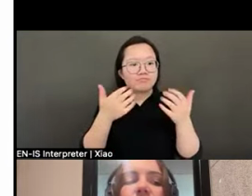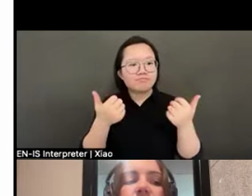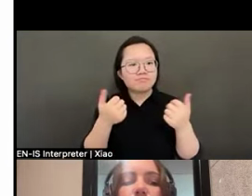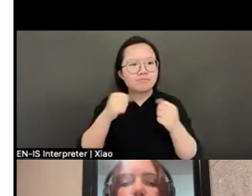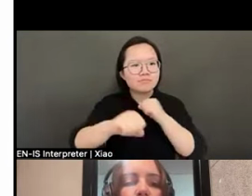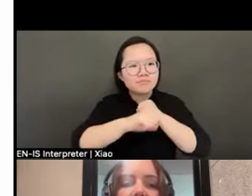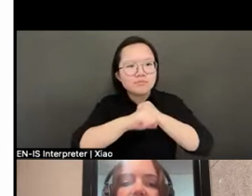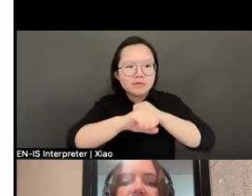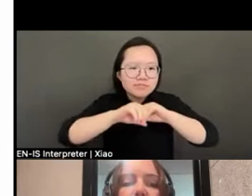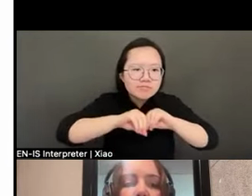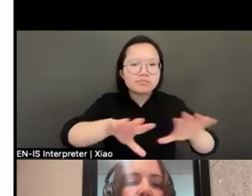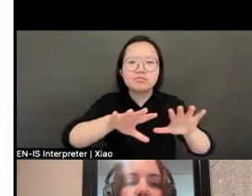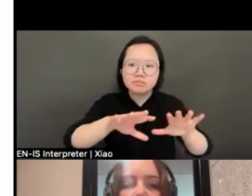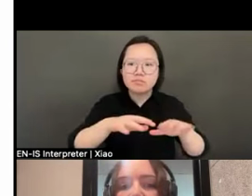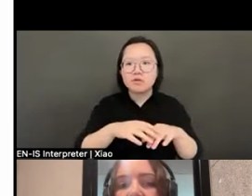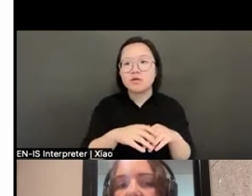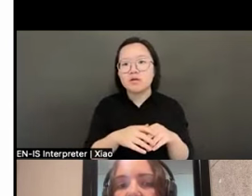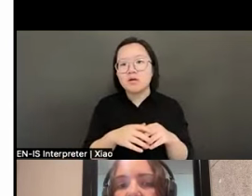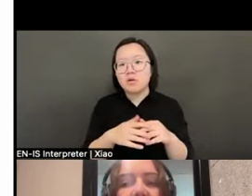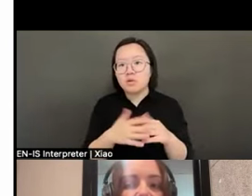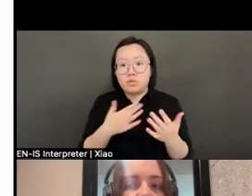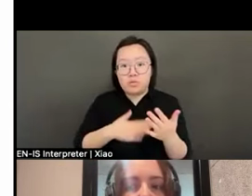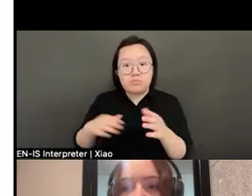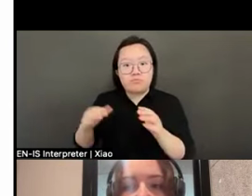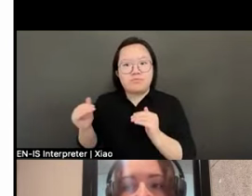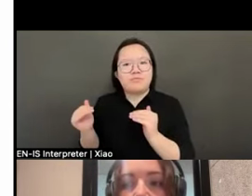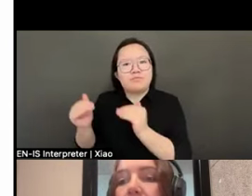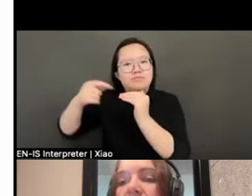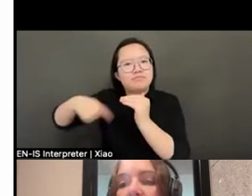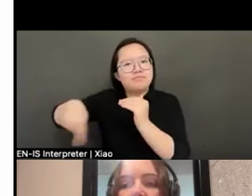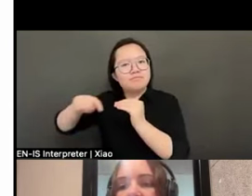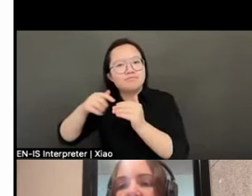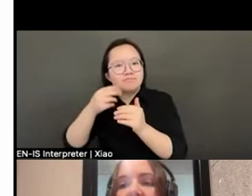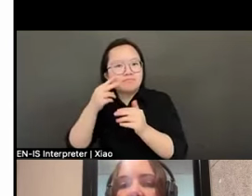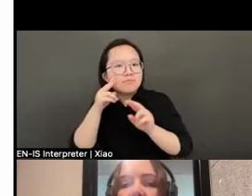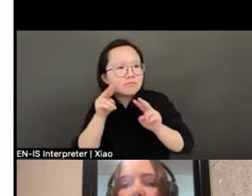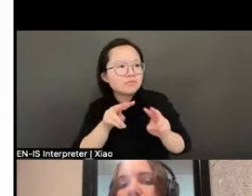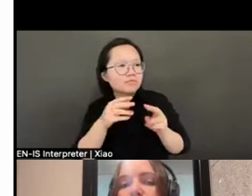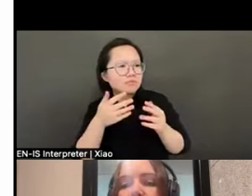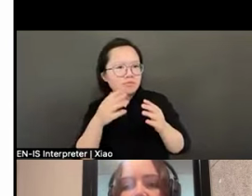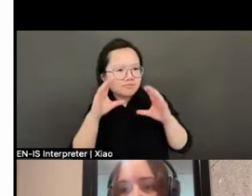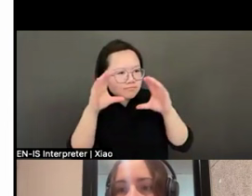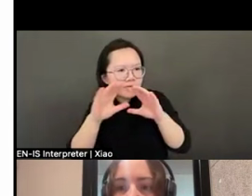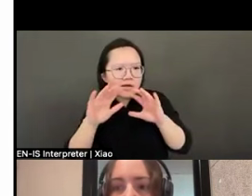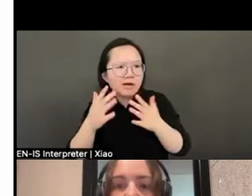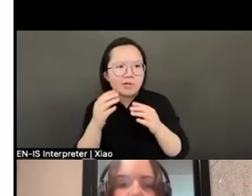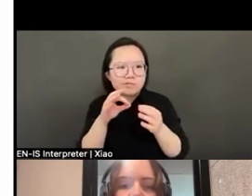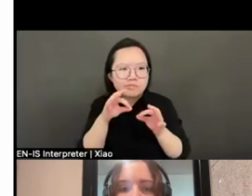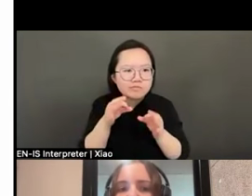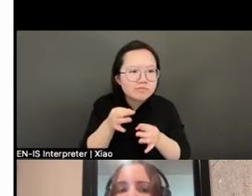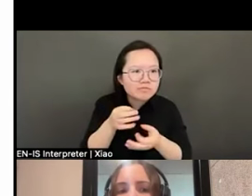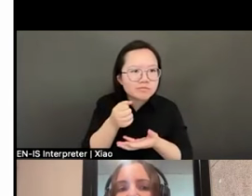you'll want your organization to follow a training on strategic communication, or like how to use digital